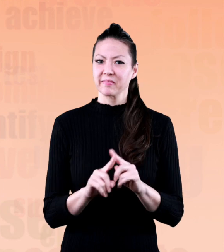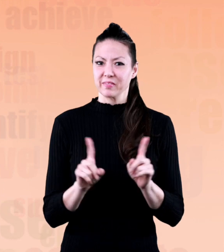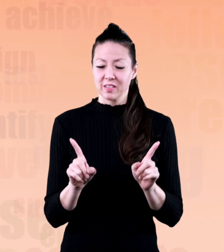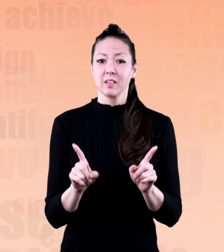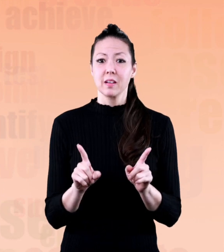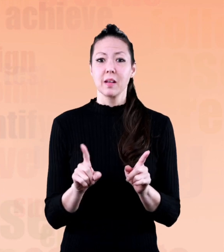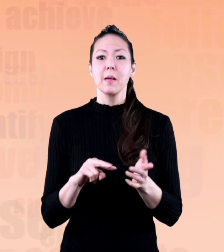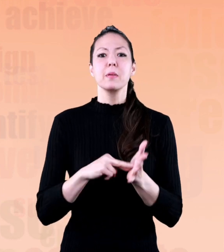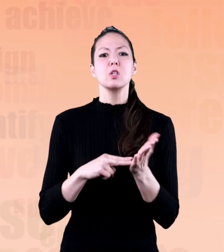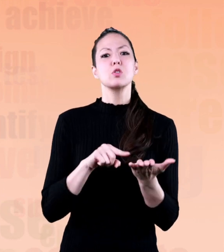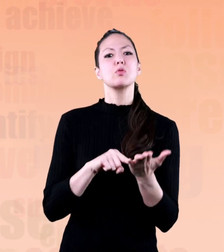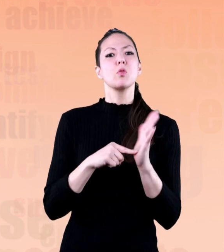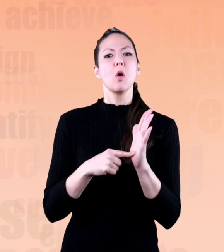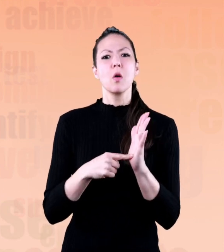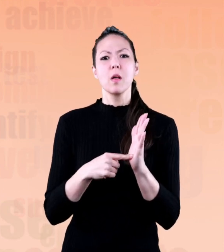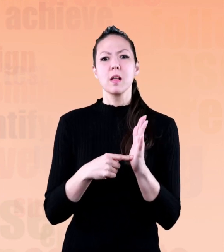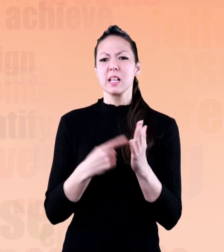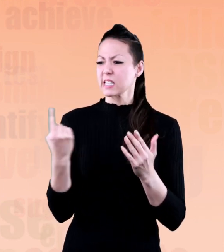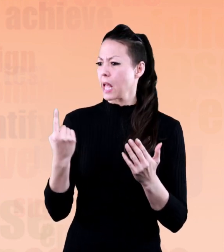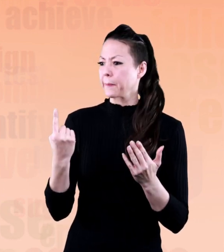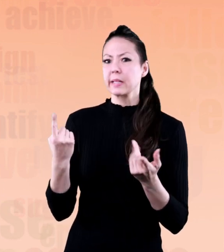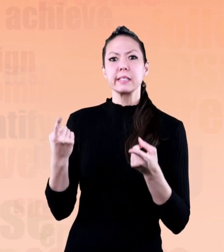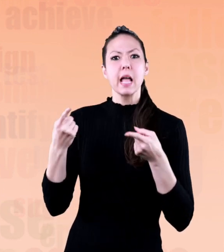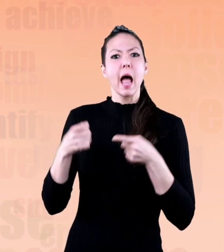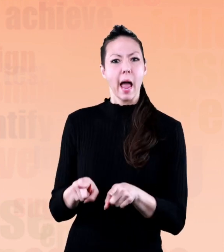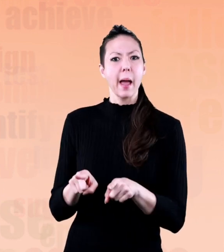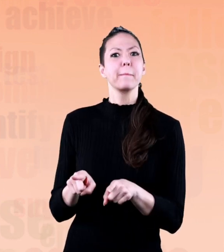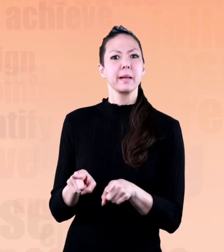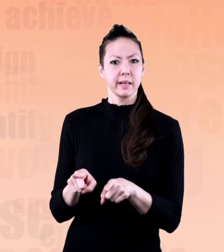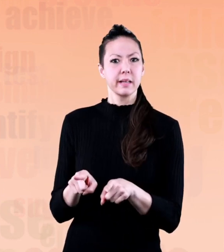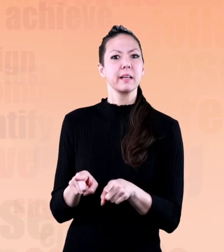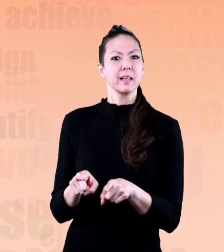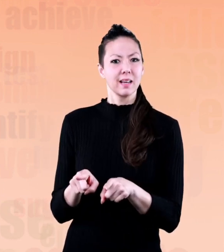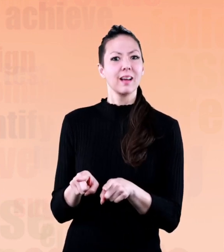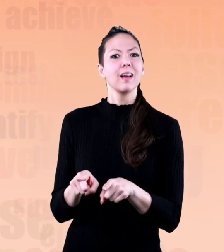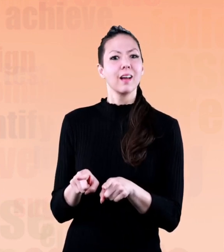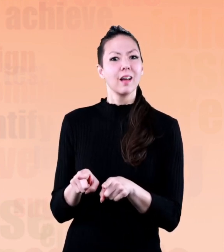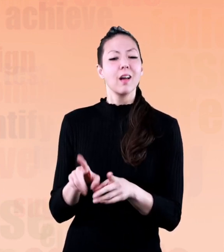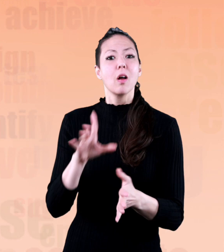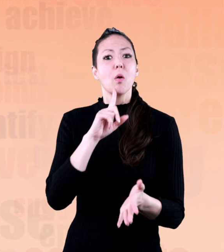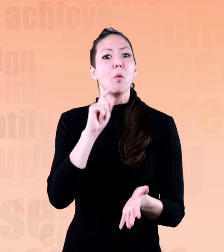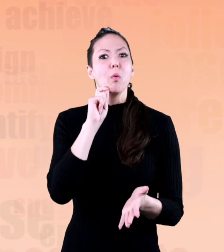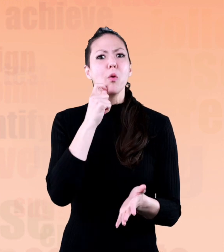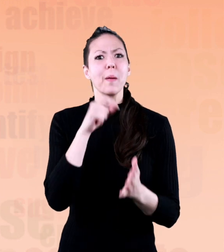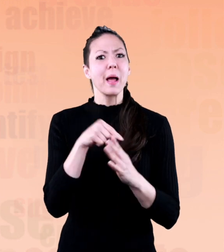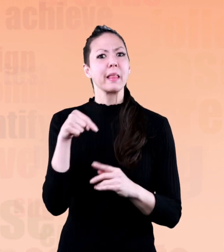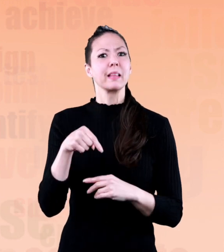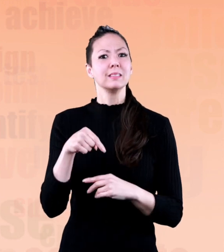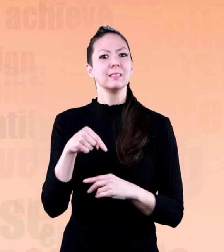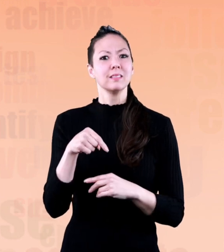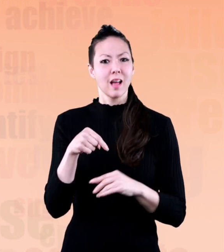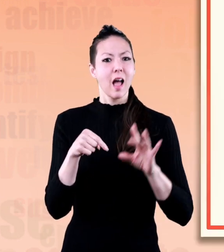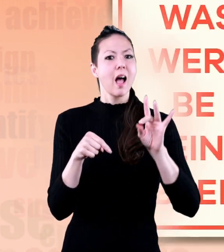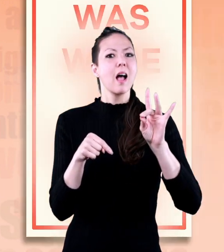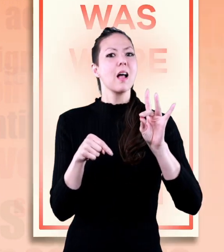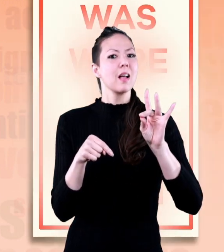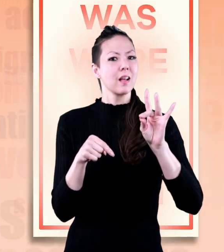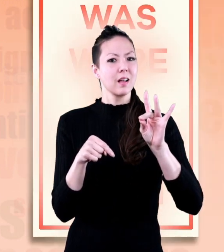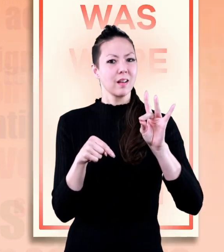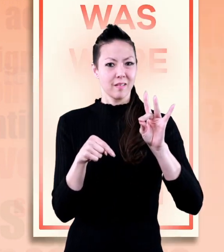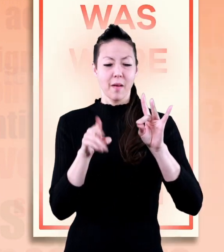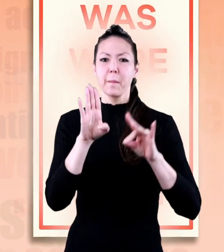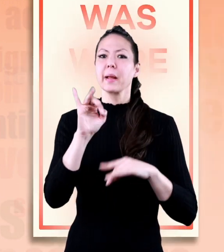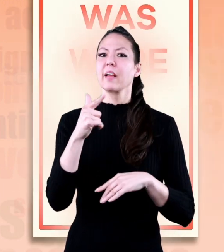action, but it does show that something is happening. The cool part is that there are